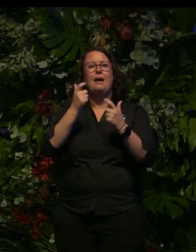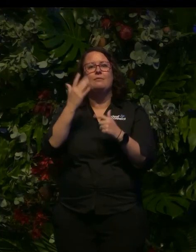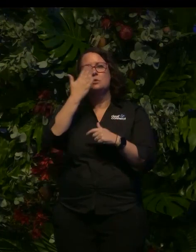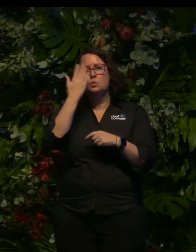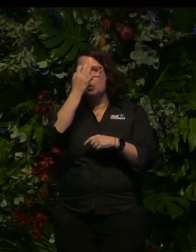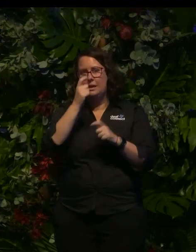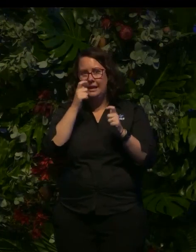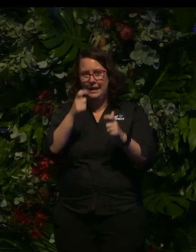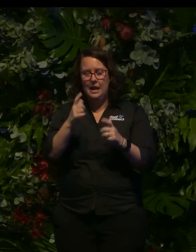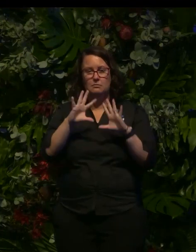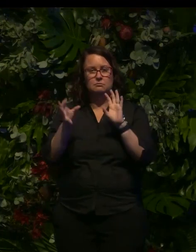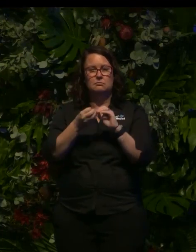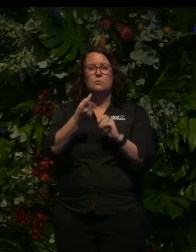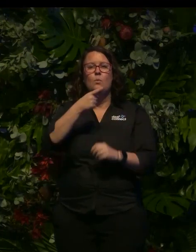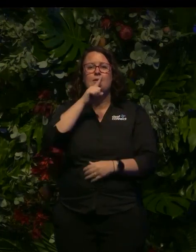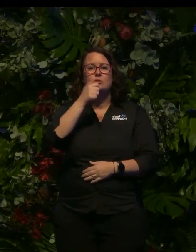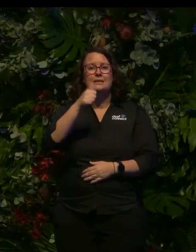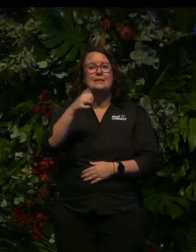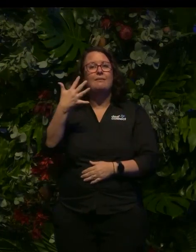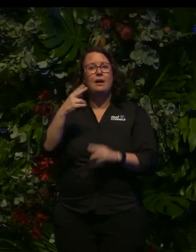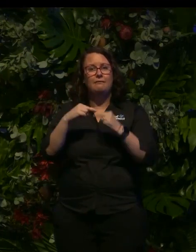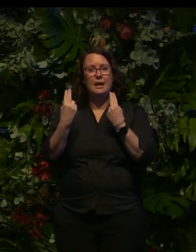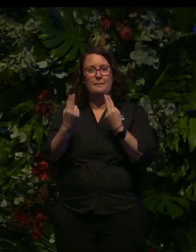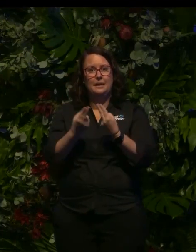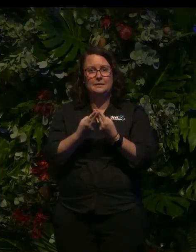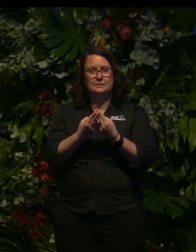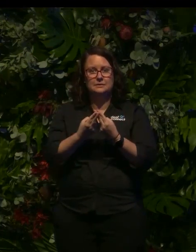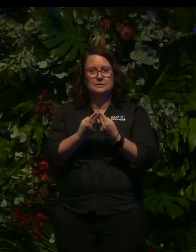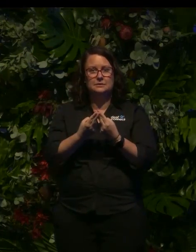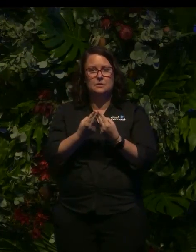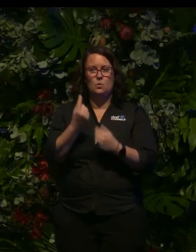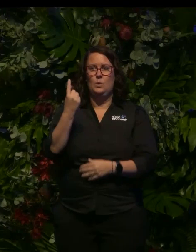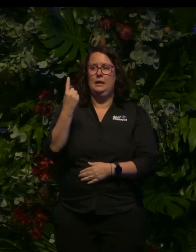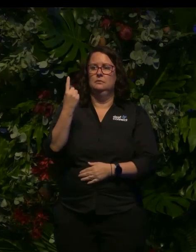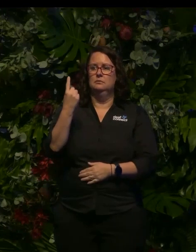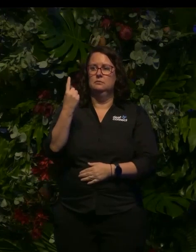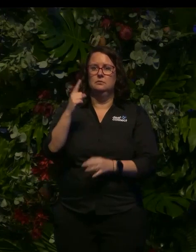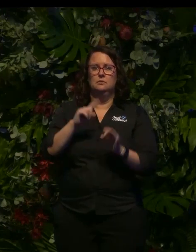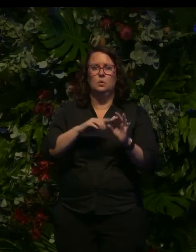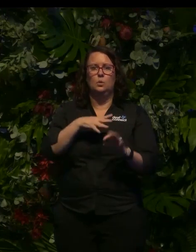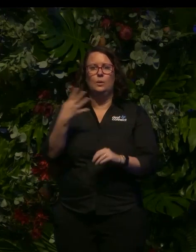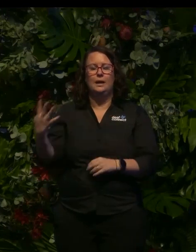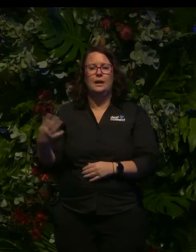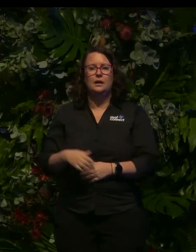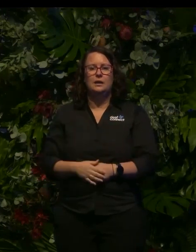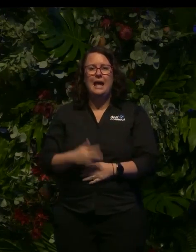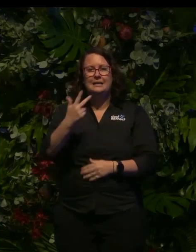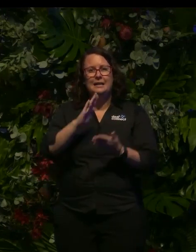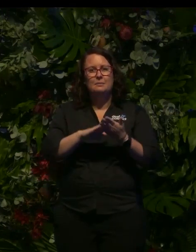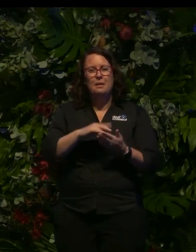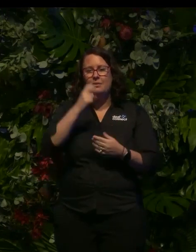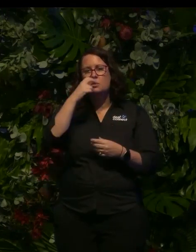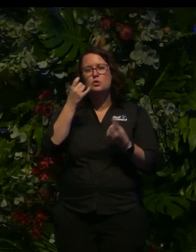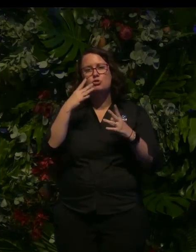had 165 families. It's a huge number, only 1. Mm-hmm. She recognised at 18 months she was